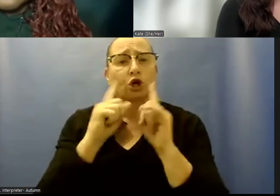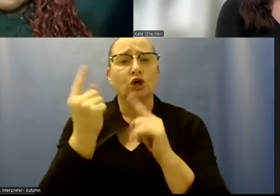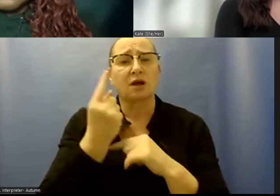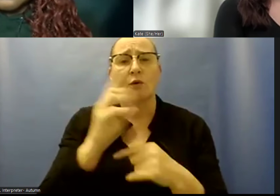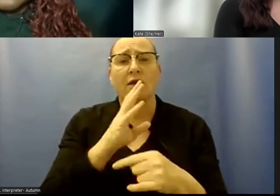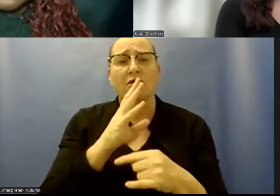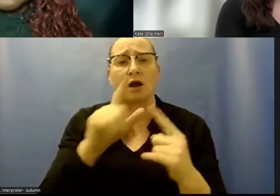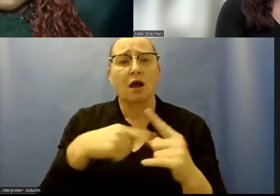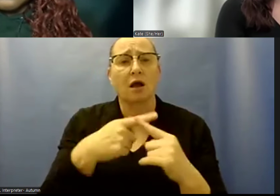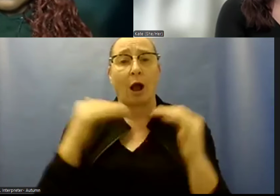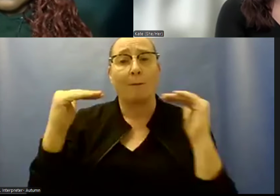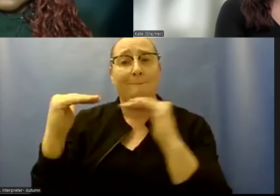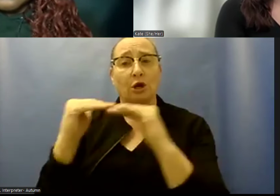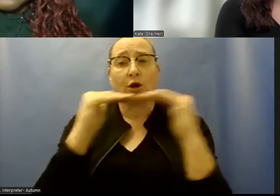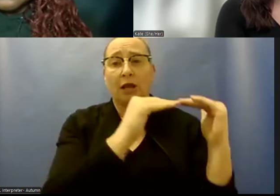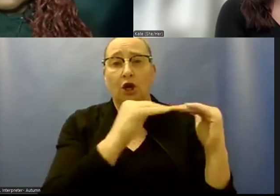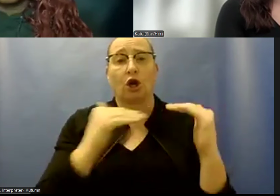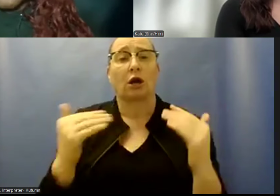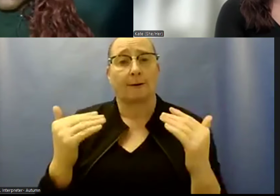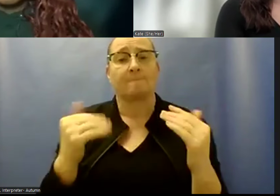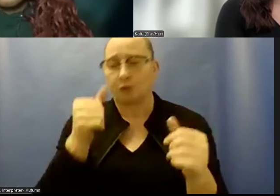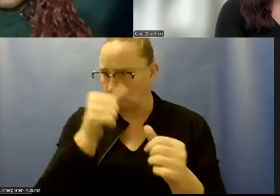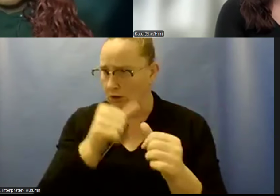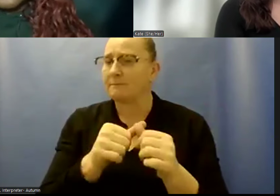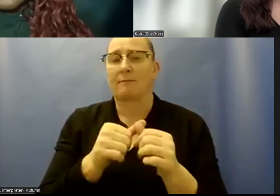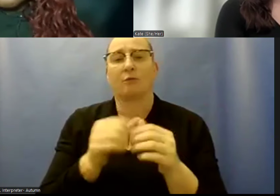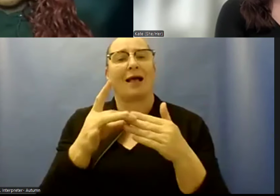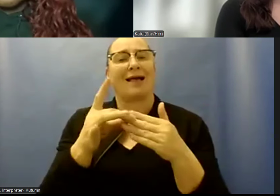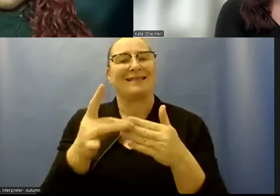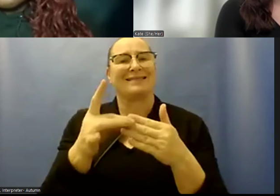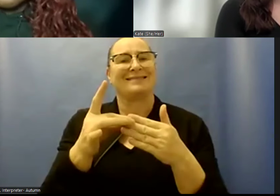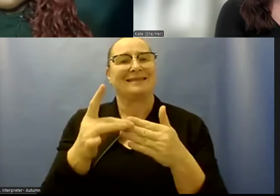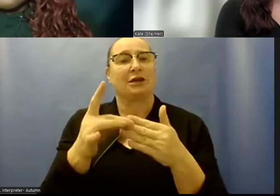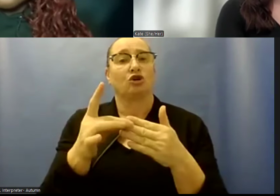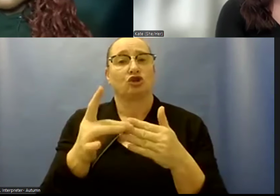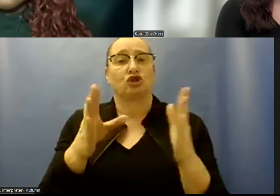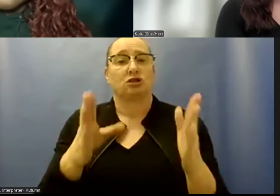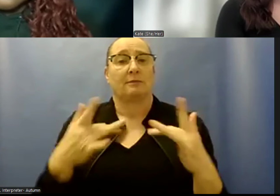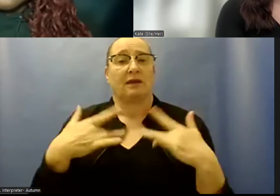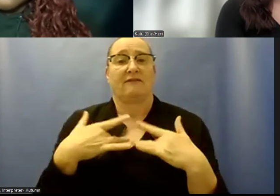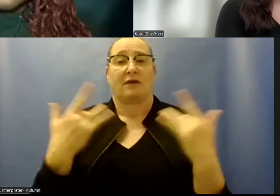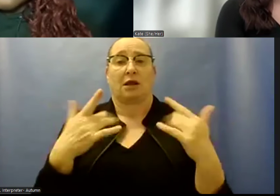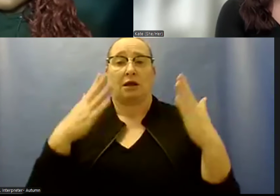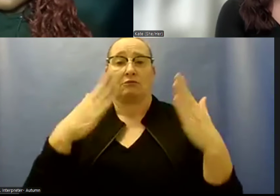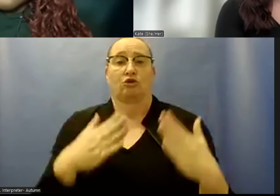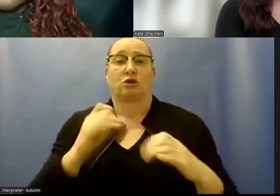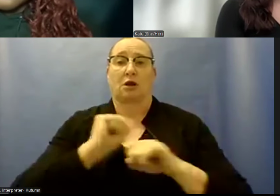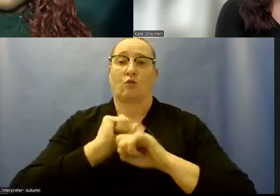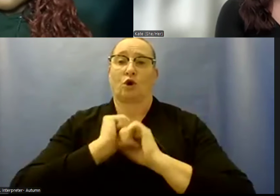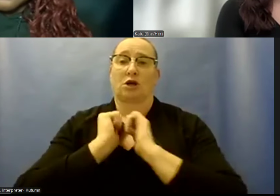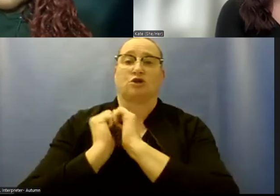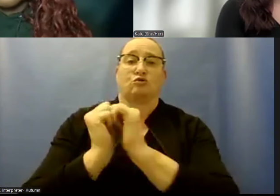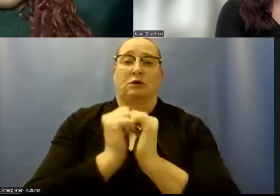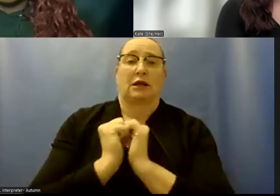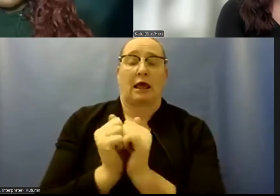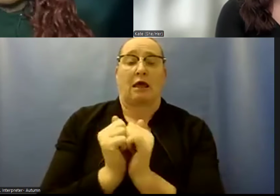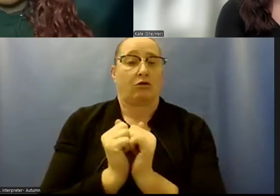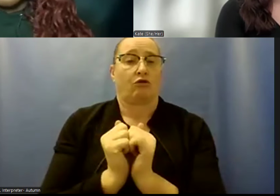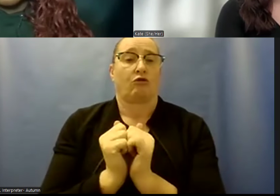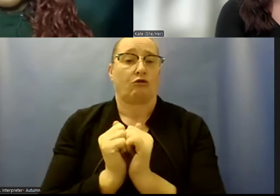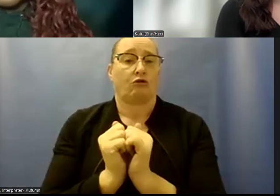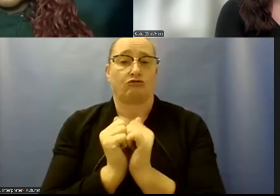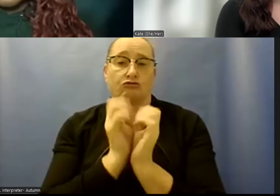earlier, peer to peer, right? Remember we had the leadership event in person. Y'all were able to work together. Y'all were able to come